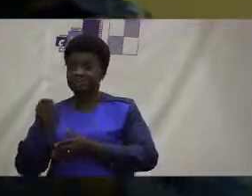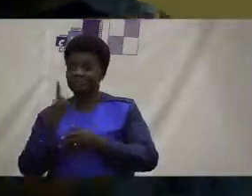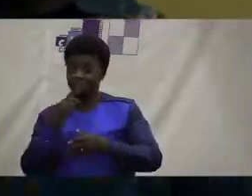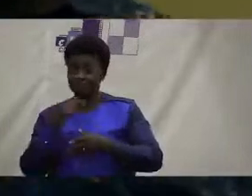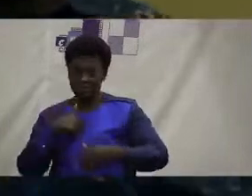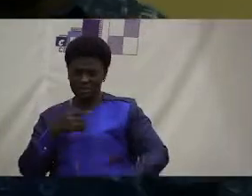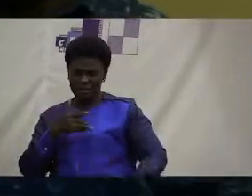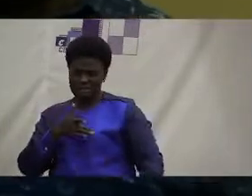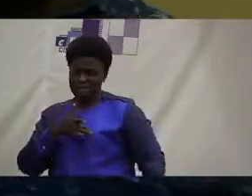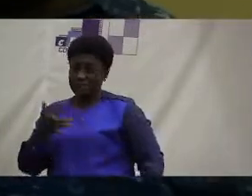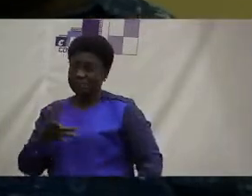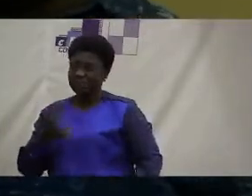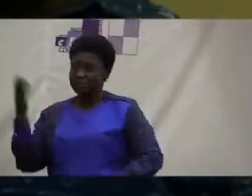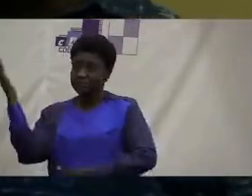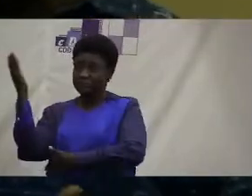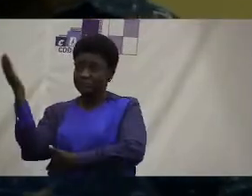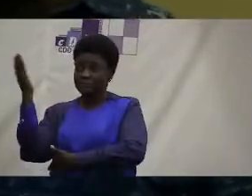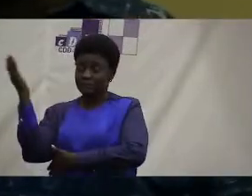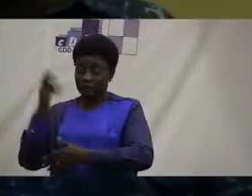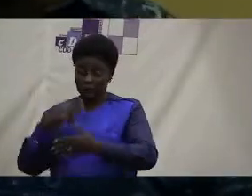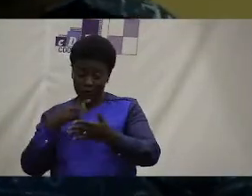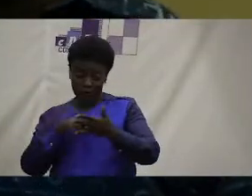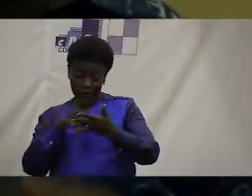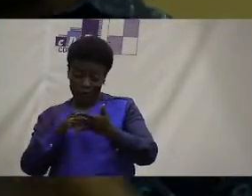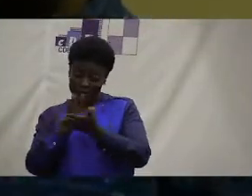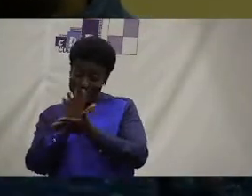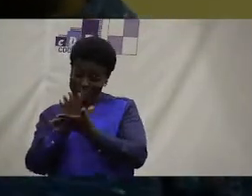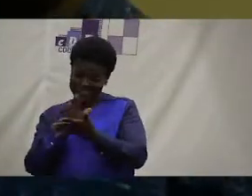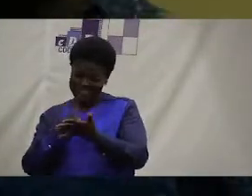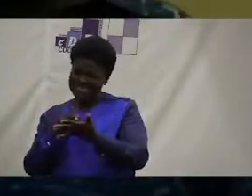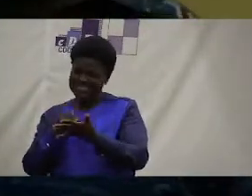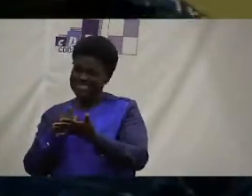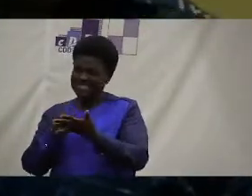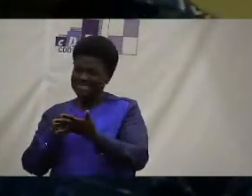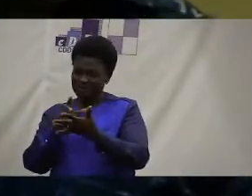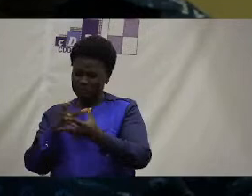presentation. I'm looking forward to reading the paper itself because there's so many